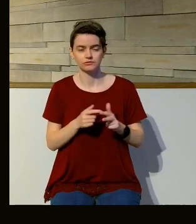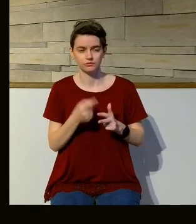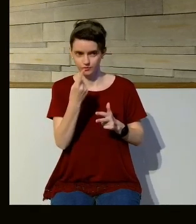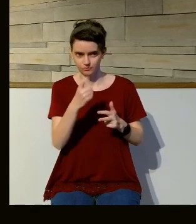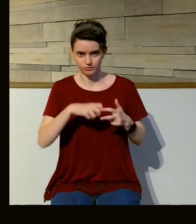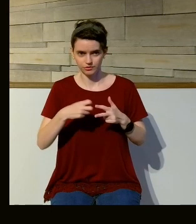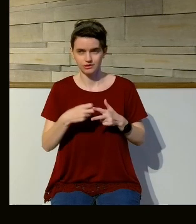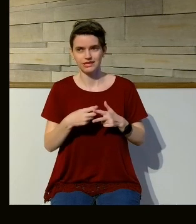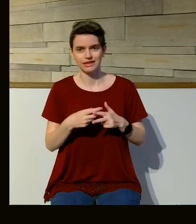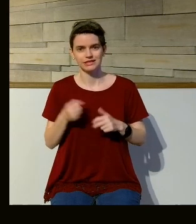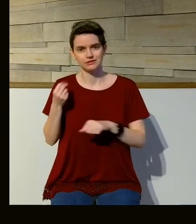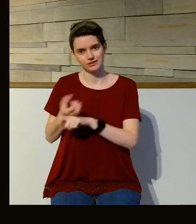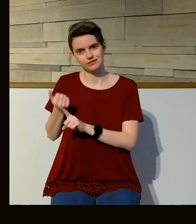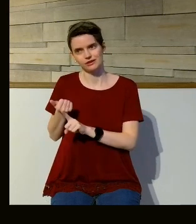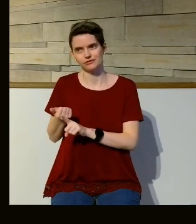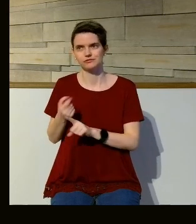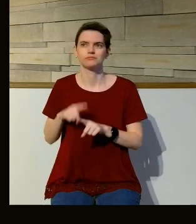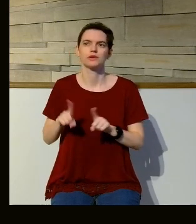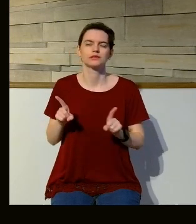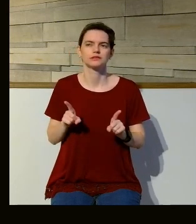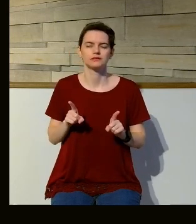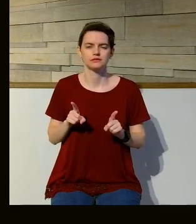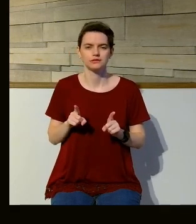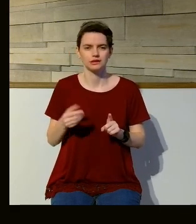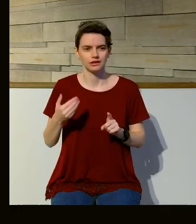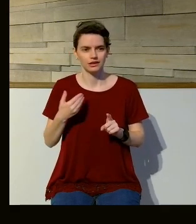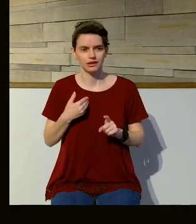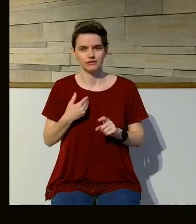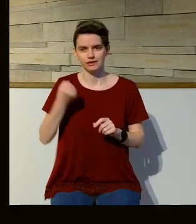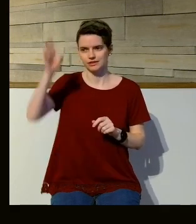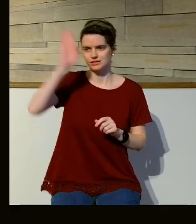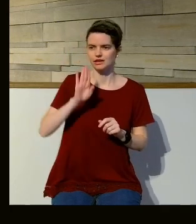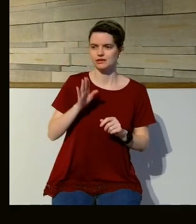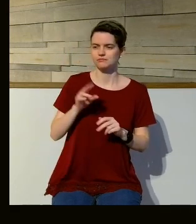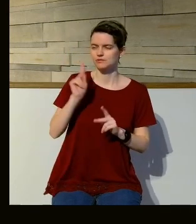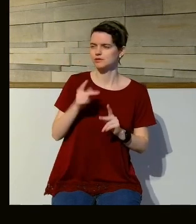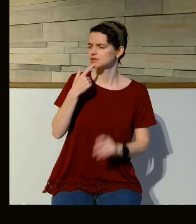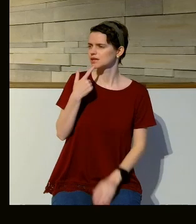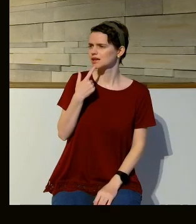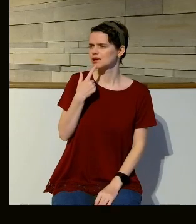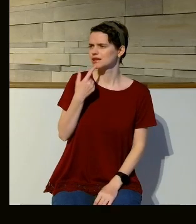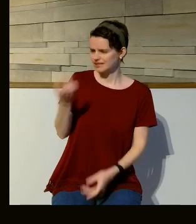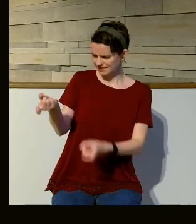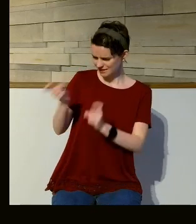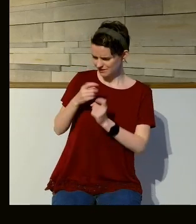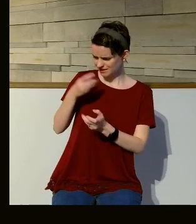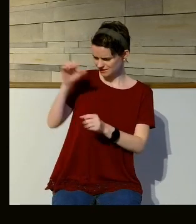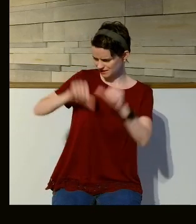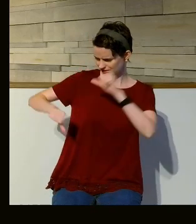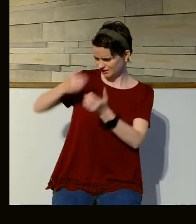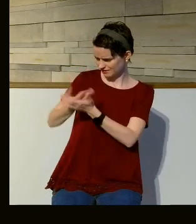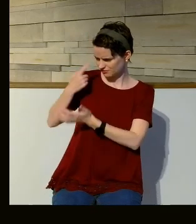share one with you. It's also self-defeating. Won't go into that. But here's a problem. I have atheists sometimes say, Eric, give me the scientific evidence for